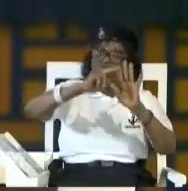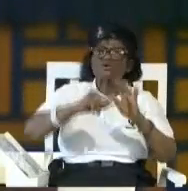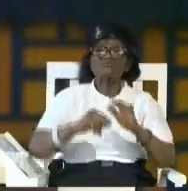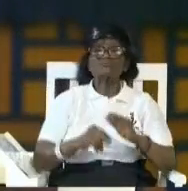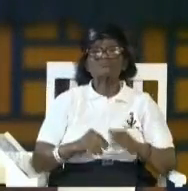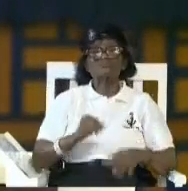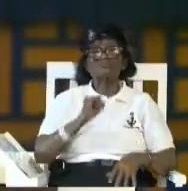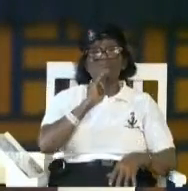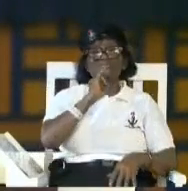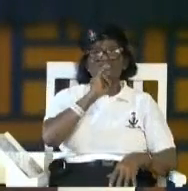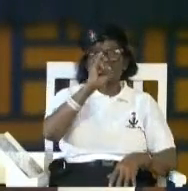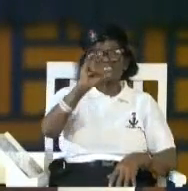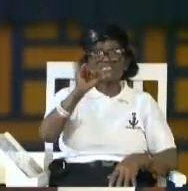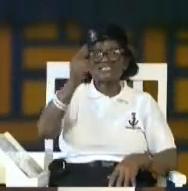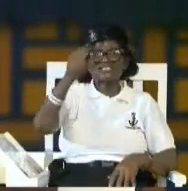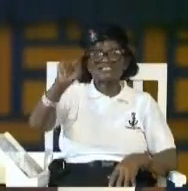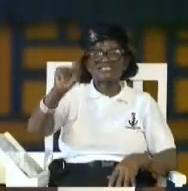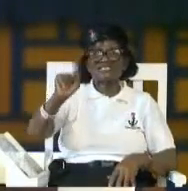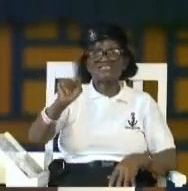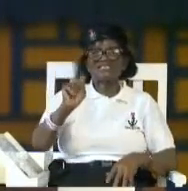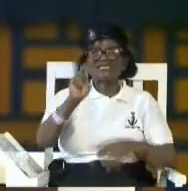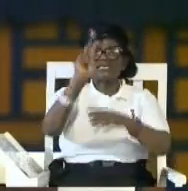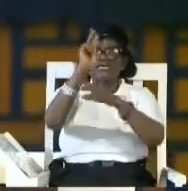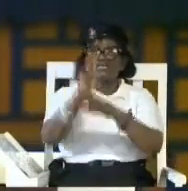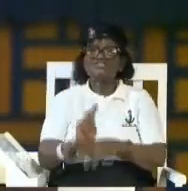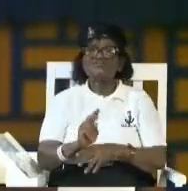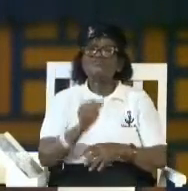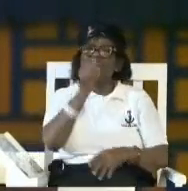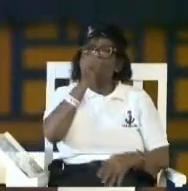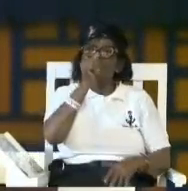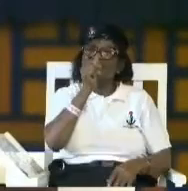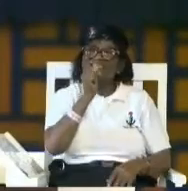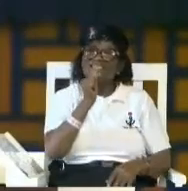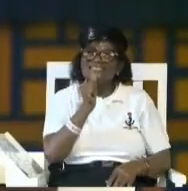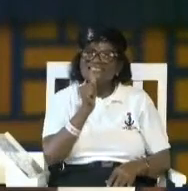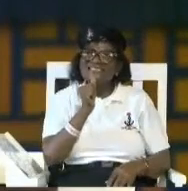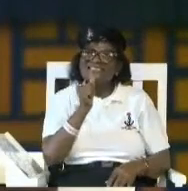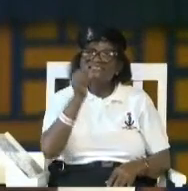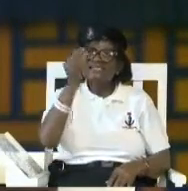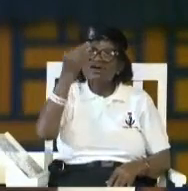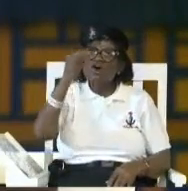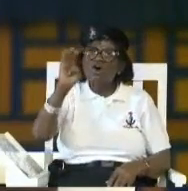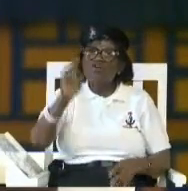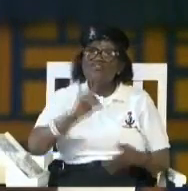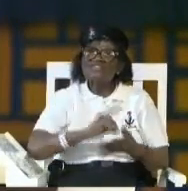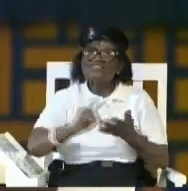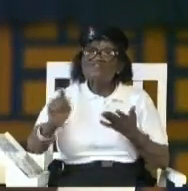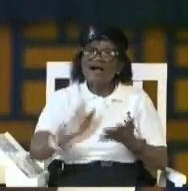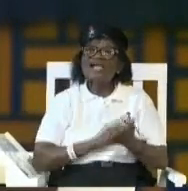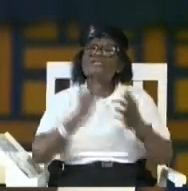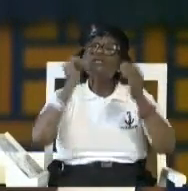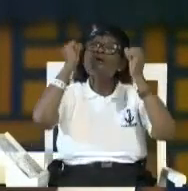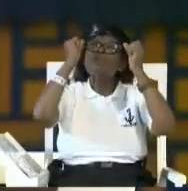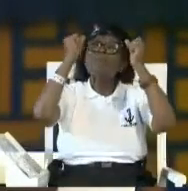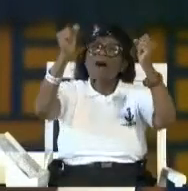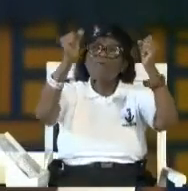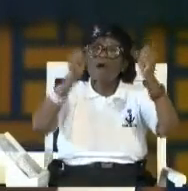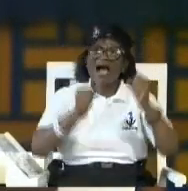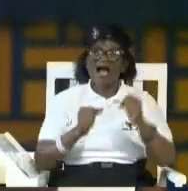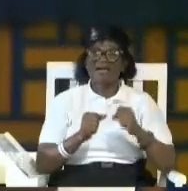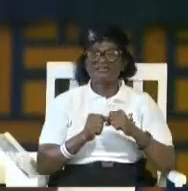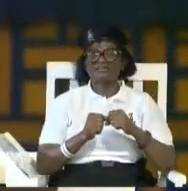is the actual secret of divine power.